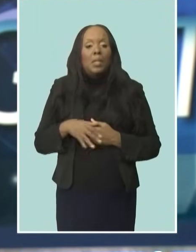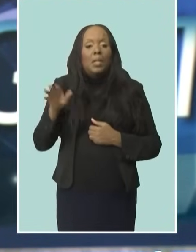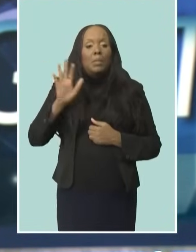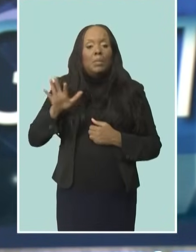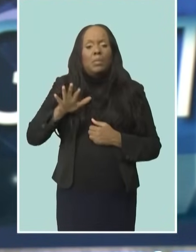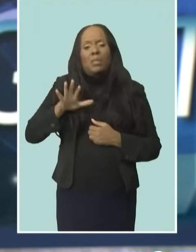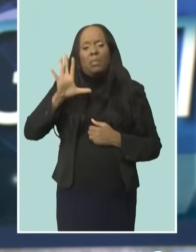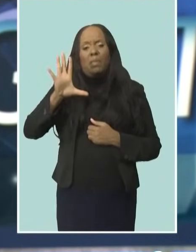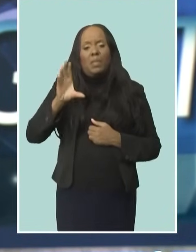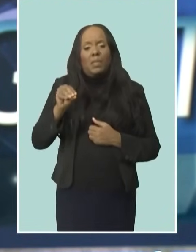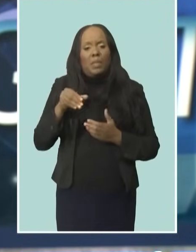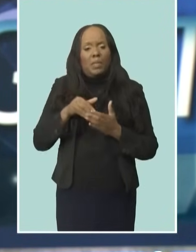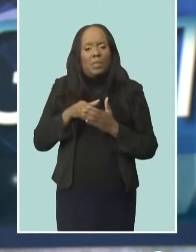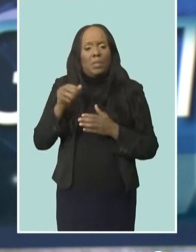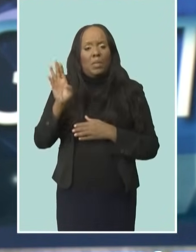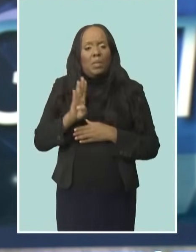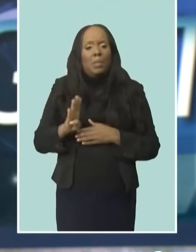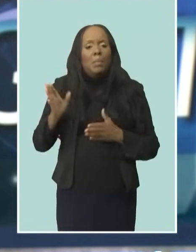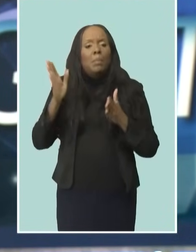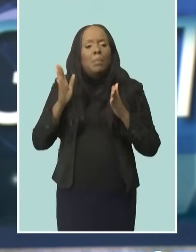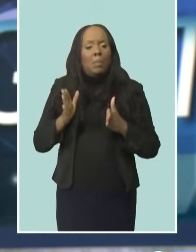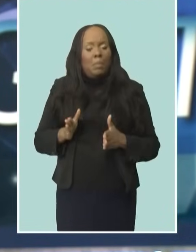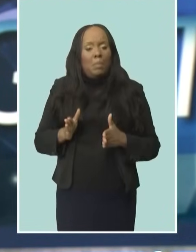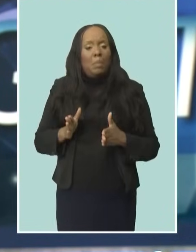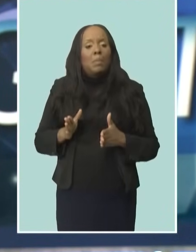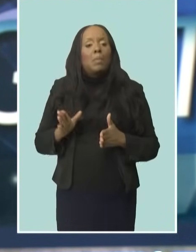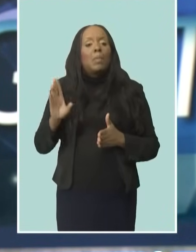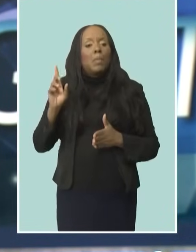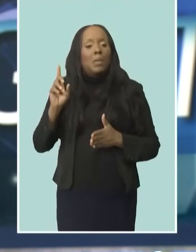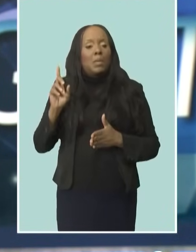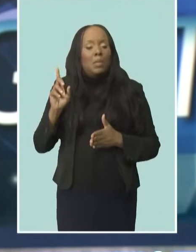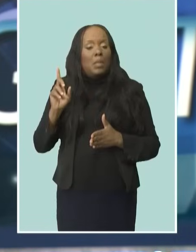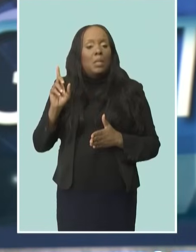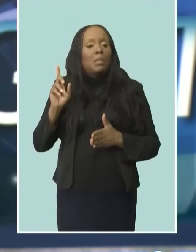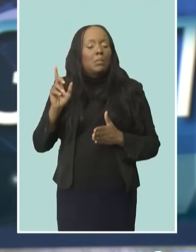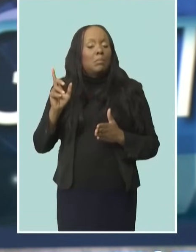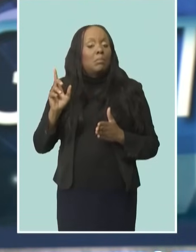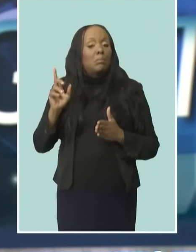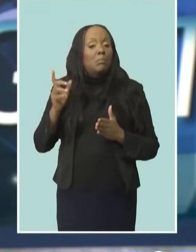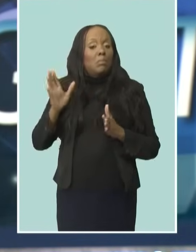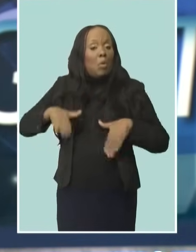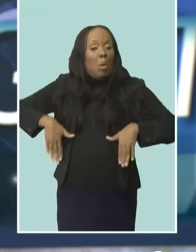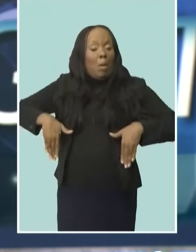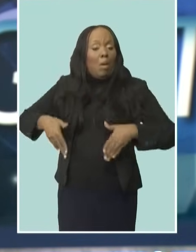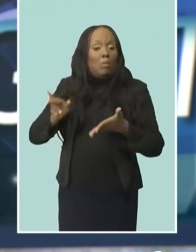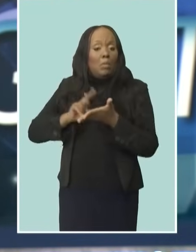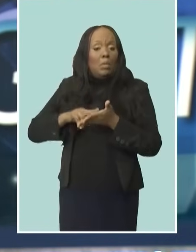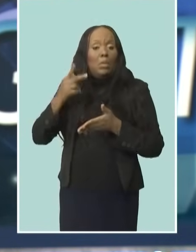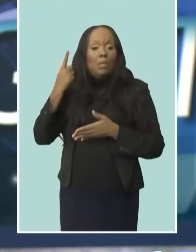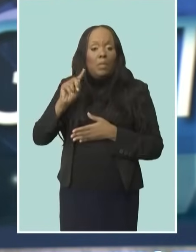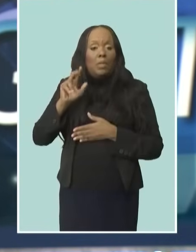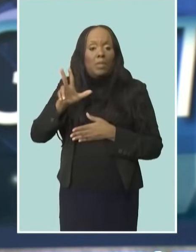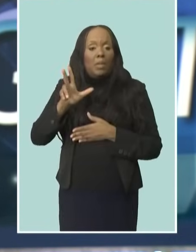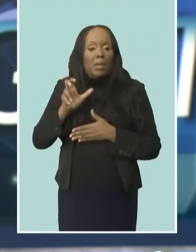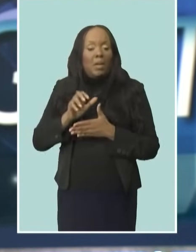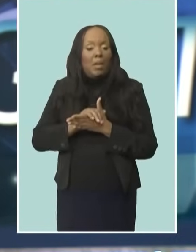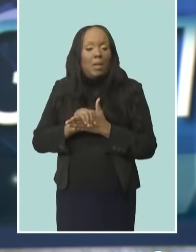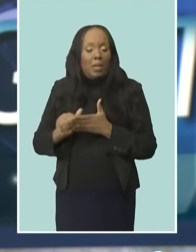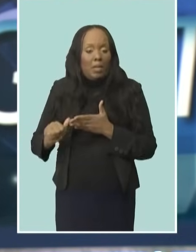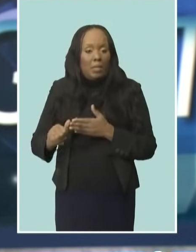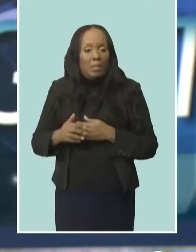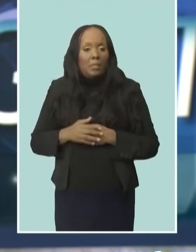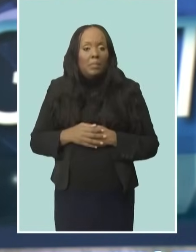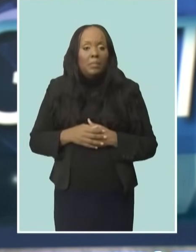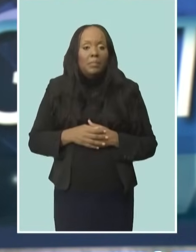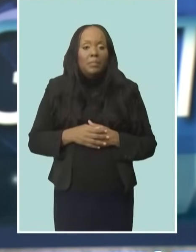the 2024 census, approximately 50,000 Barbadians are left to register for the one-off Solidarity